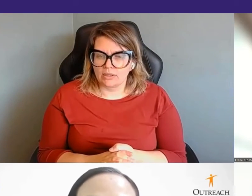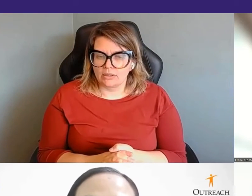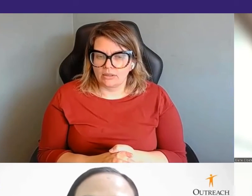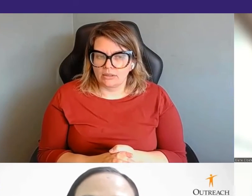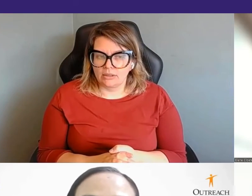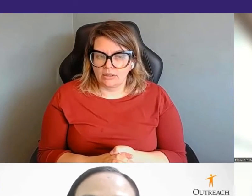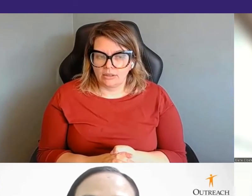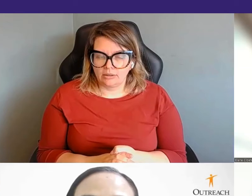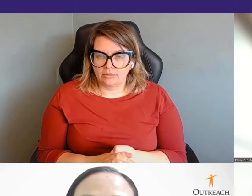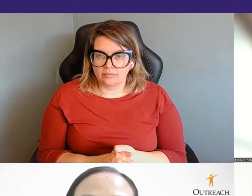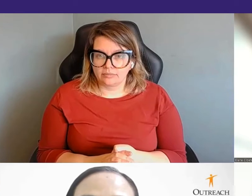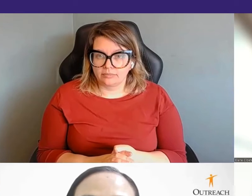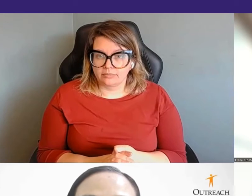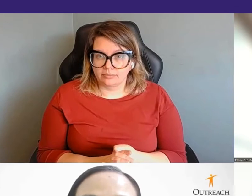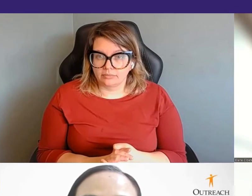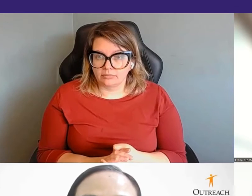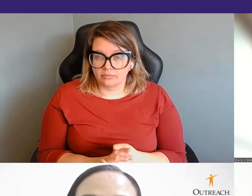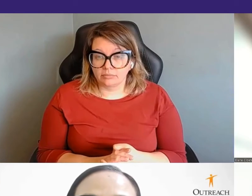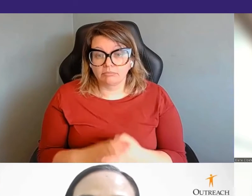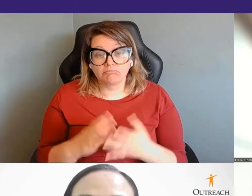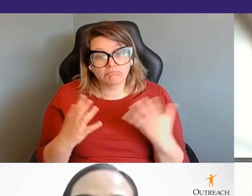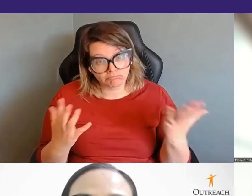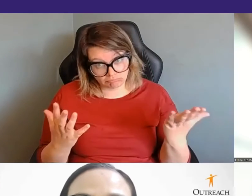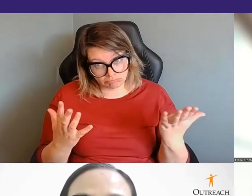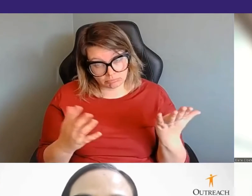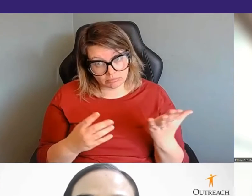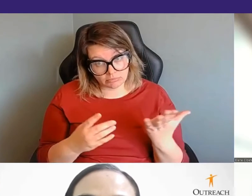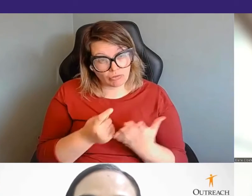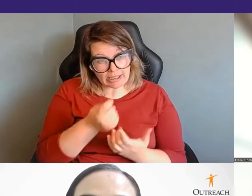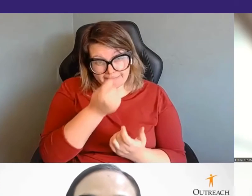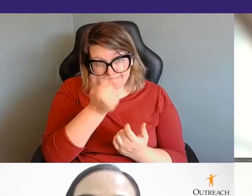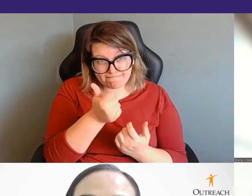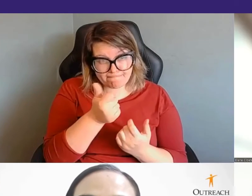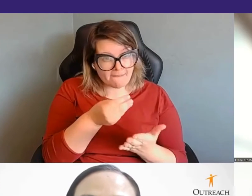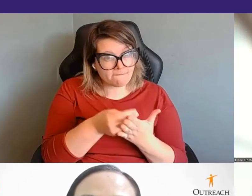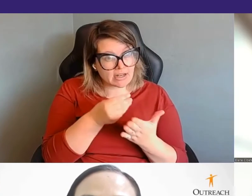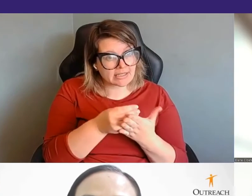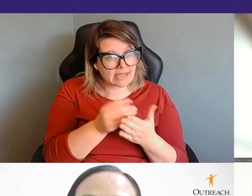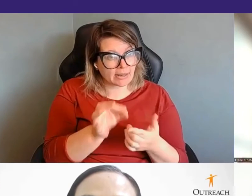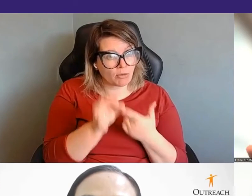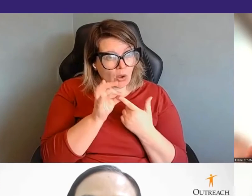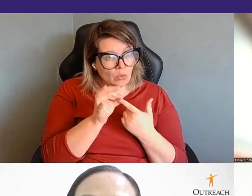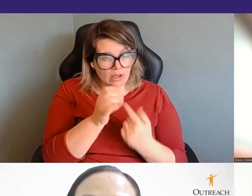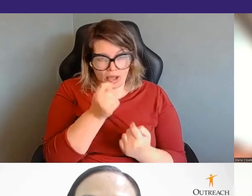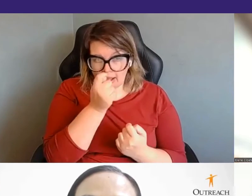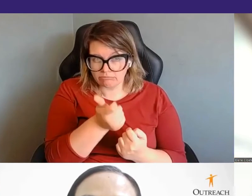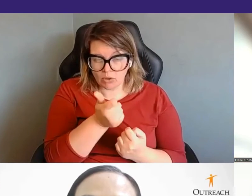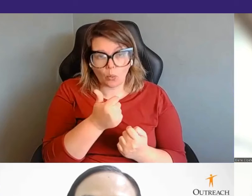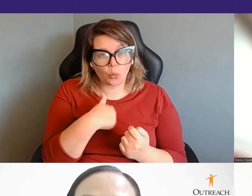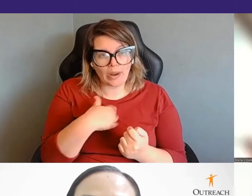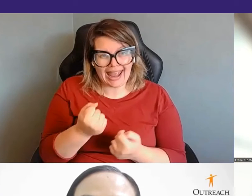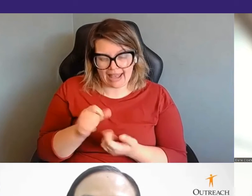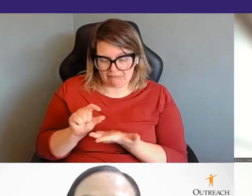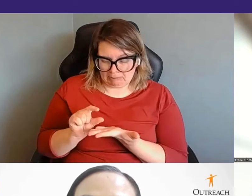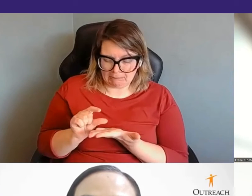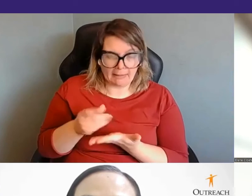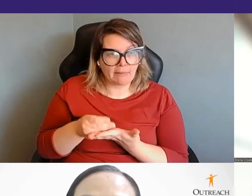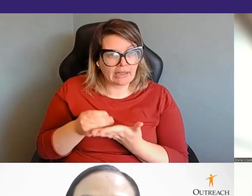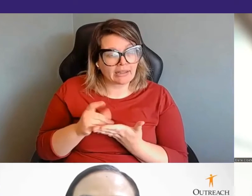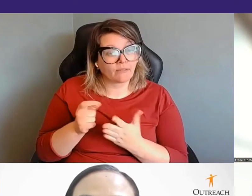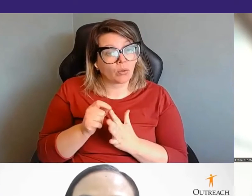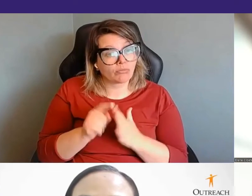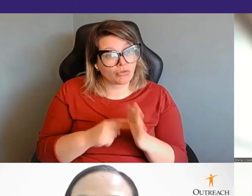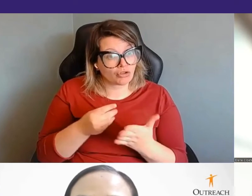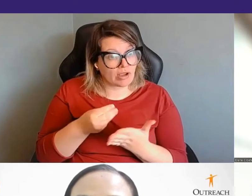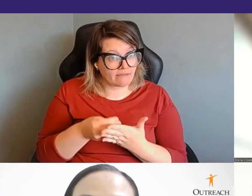Very few project funding proposals come our way. We have a very, very small budget allocated toward project funding.